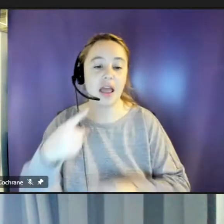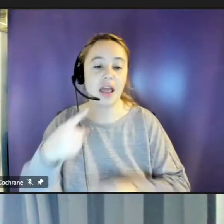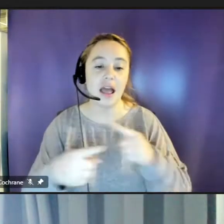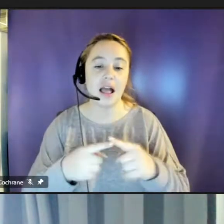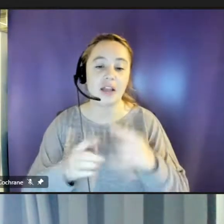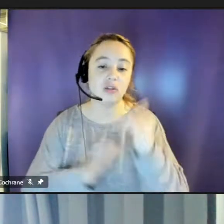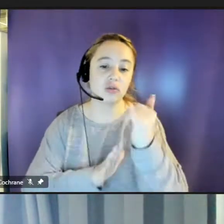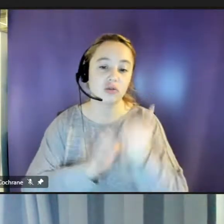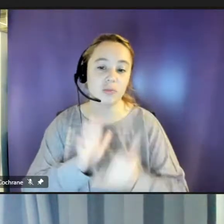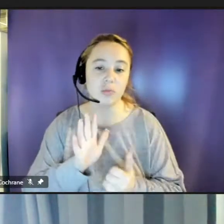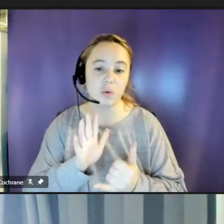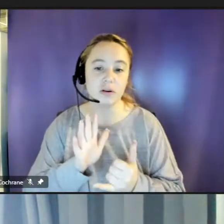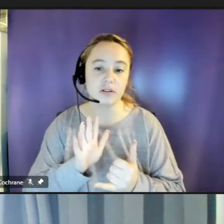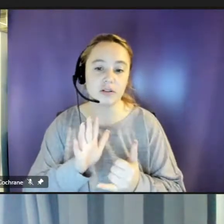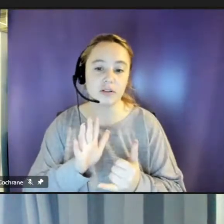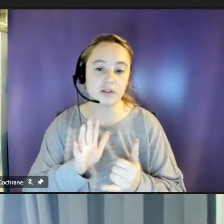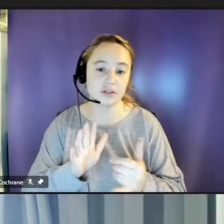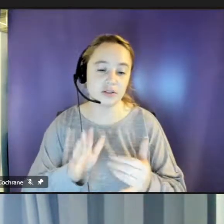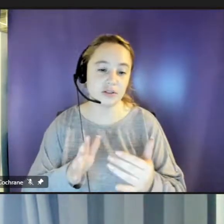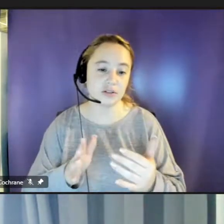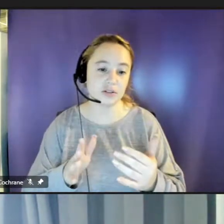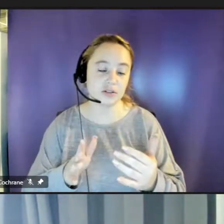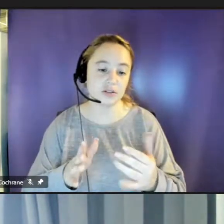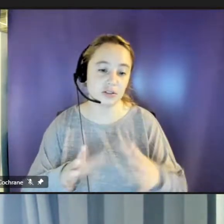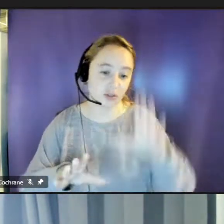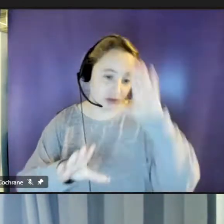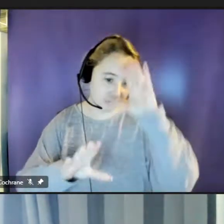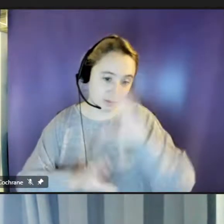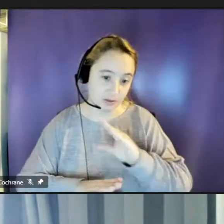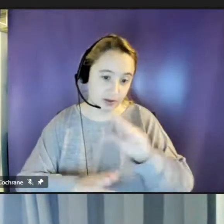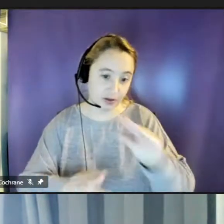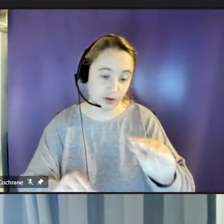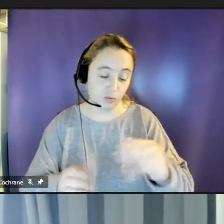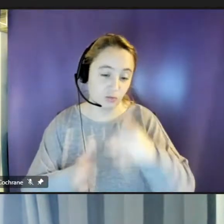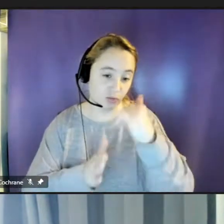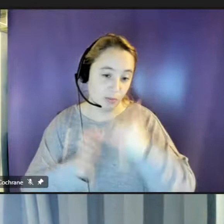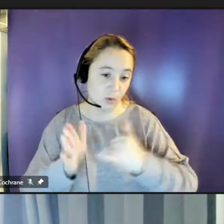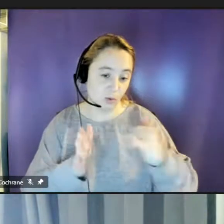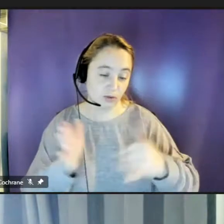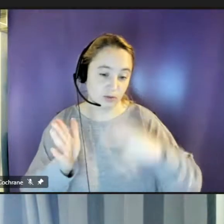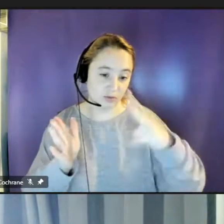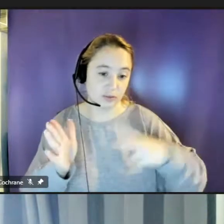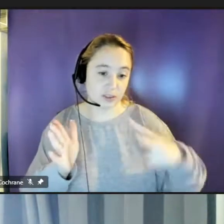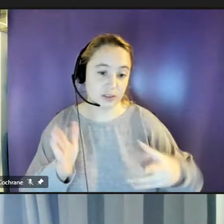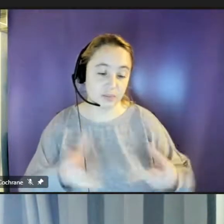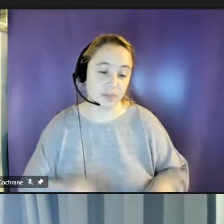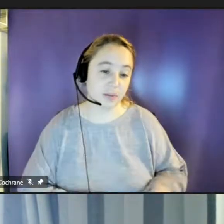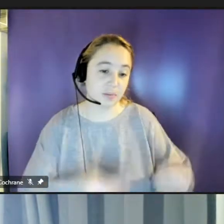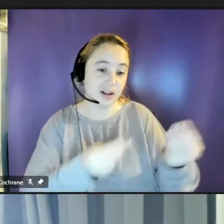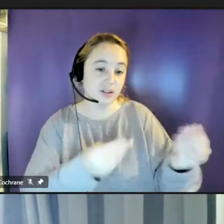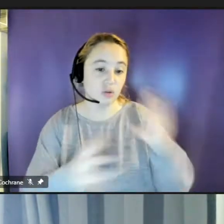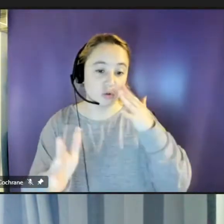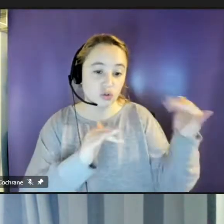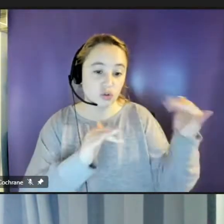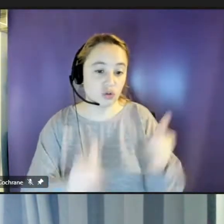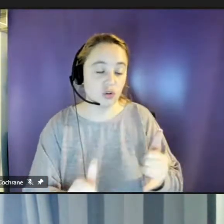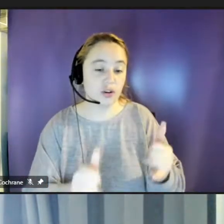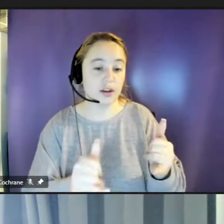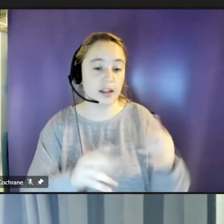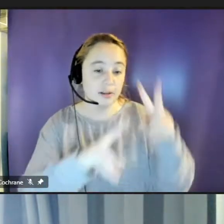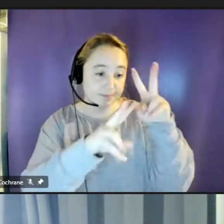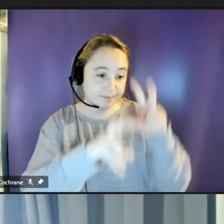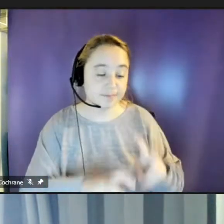bring just to give members of this committee sight of the reports that have gone to the Scrutiny Forum. In this case, it covers calendar